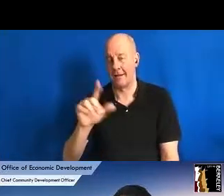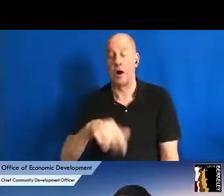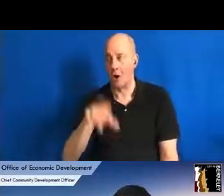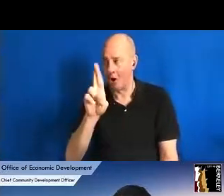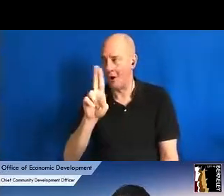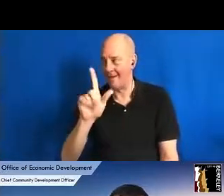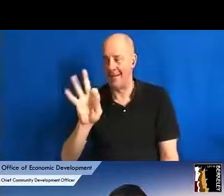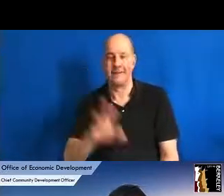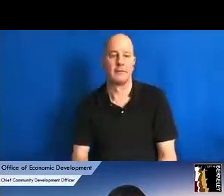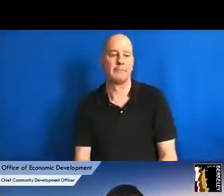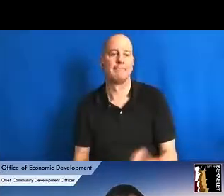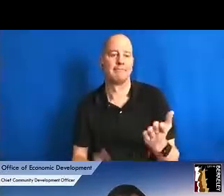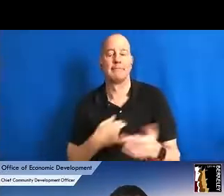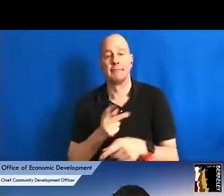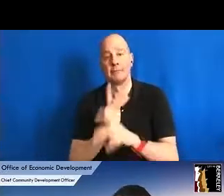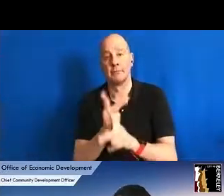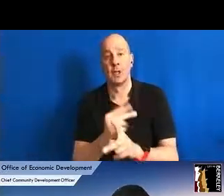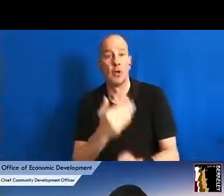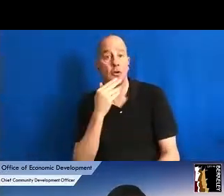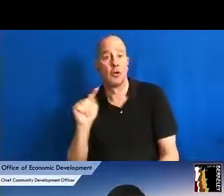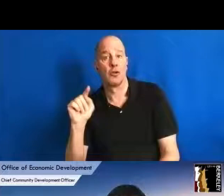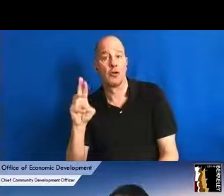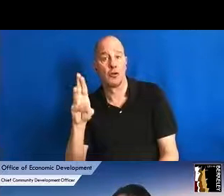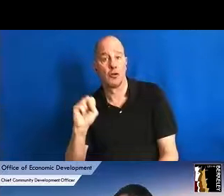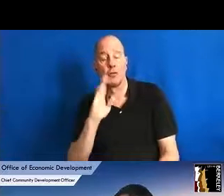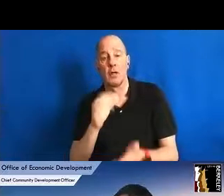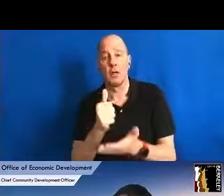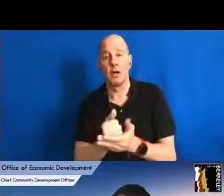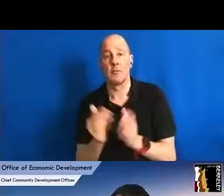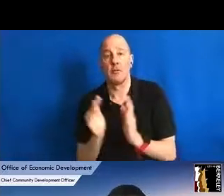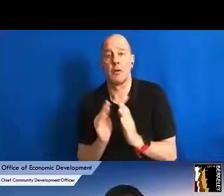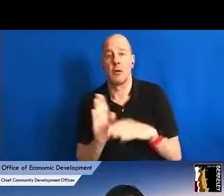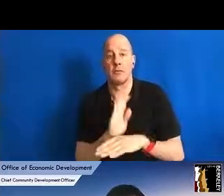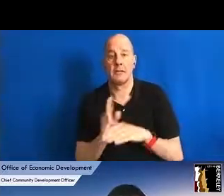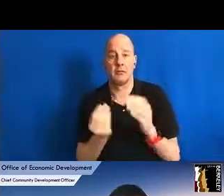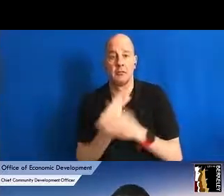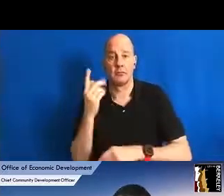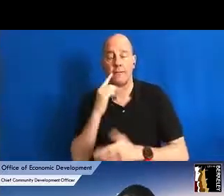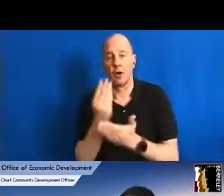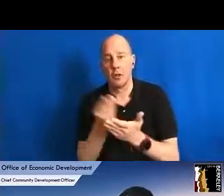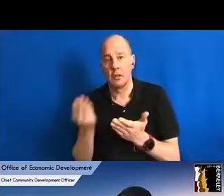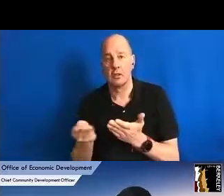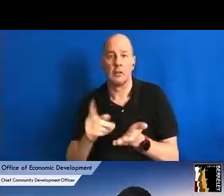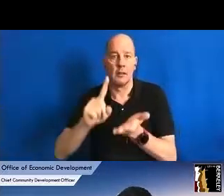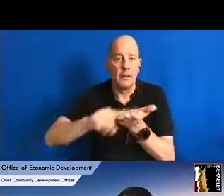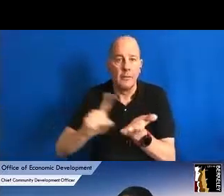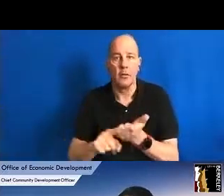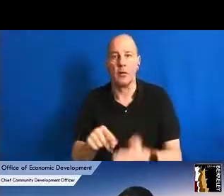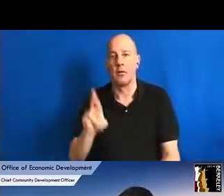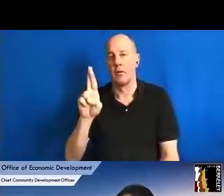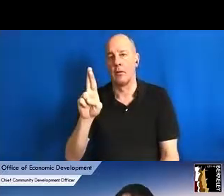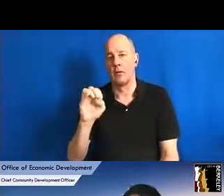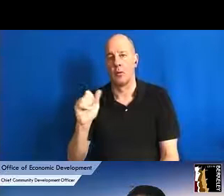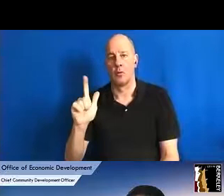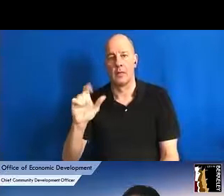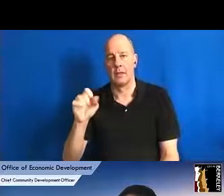terms. It's supposed to help small businesses expand by funding equipment, working capital, inventory, or real estate. It's really supposed to be a tool